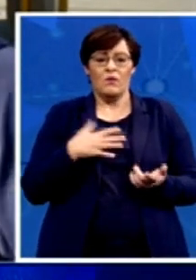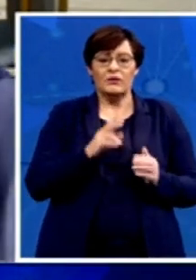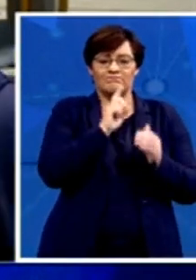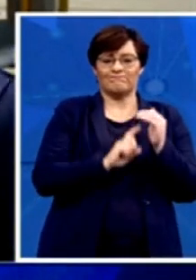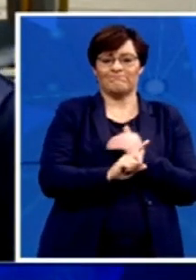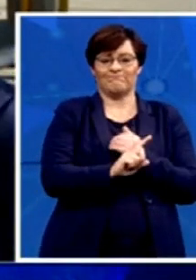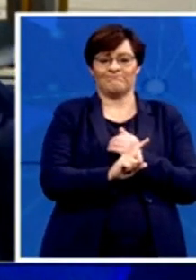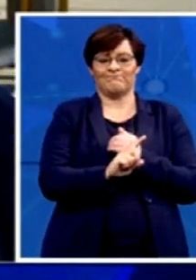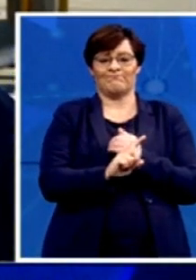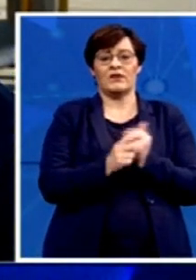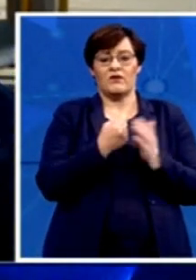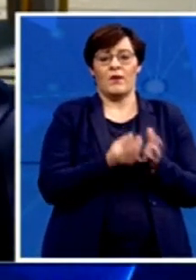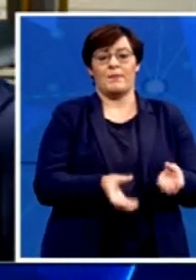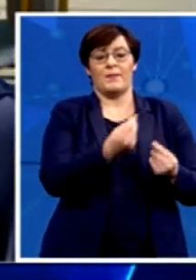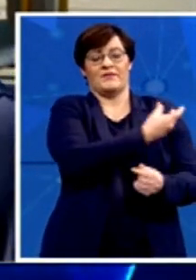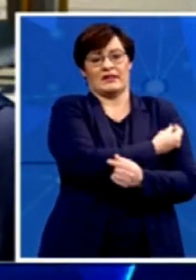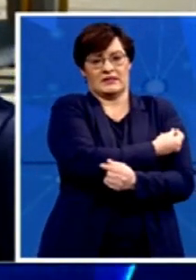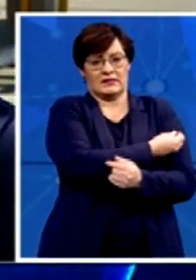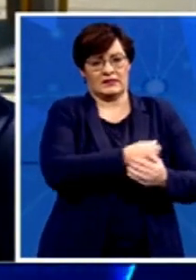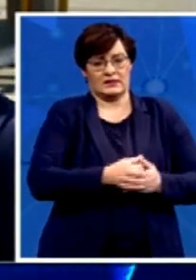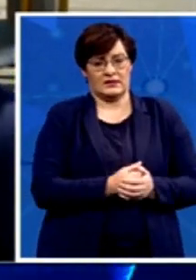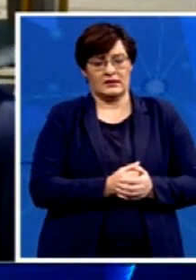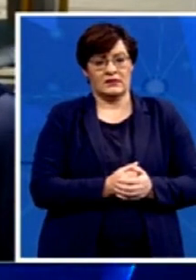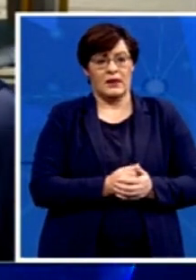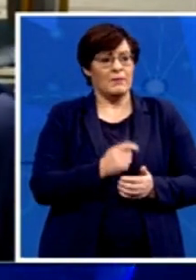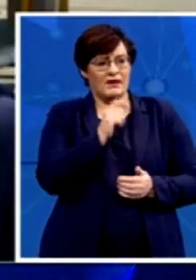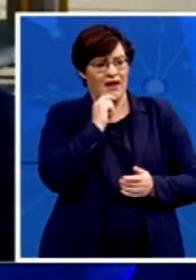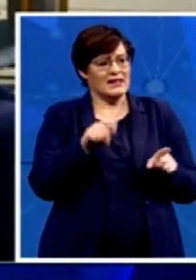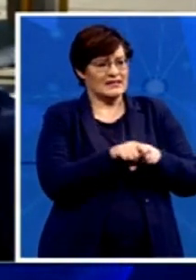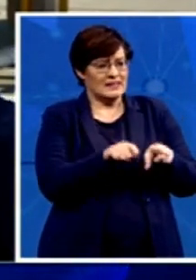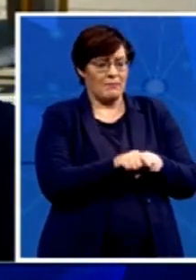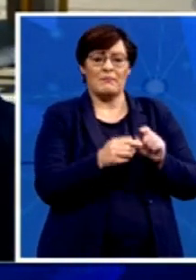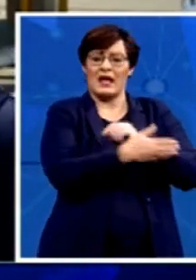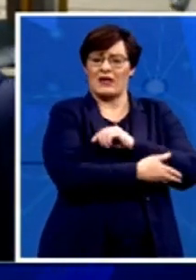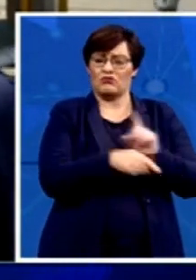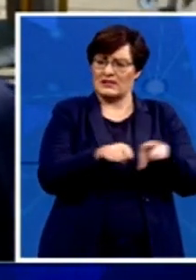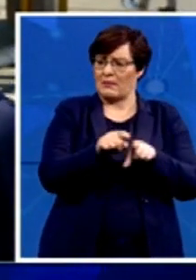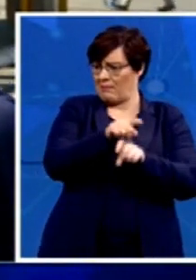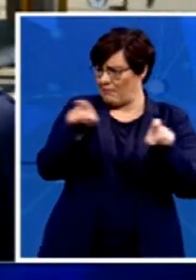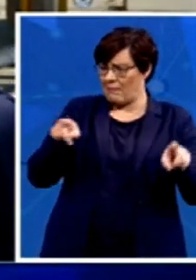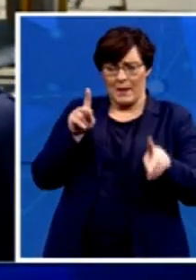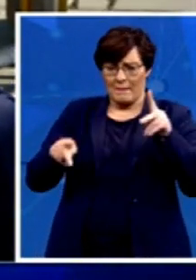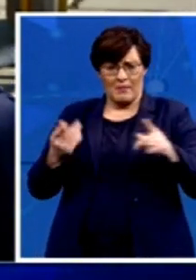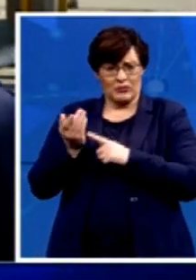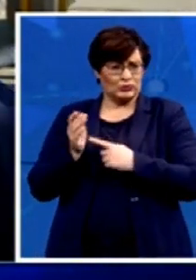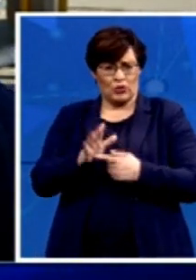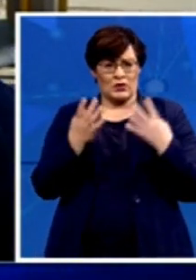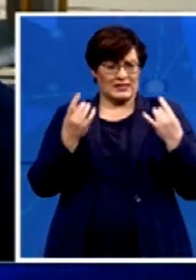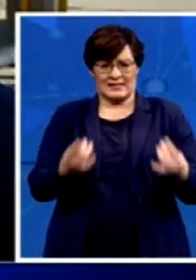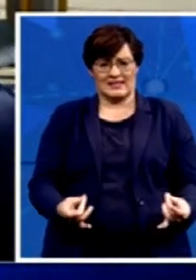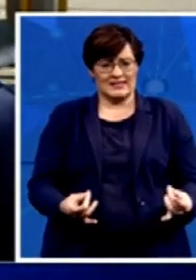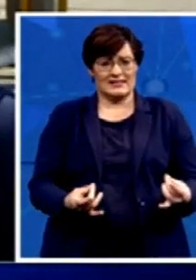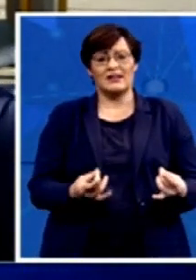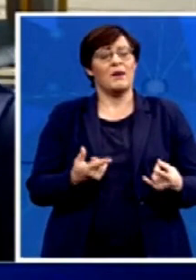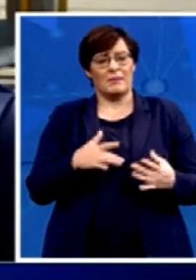concerned. It is not unusual. Even in the country, generally, statistics of vaccination, there's still some sense of reluctance in